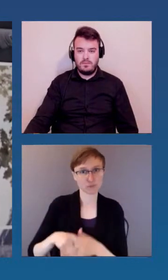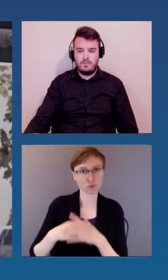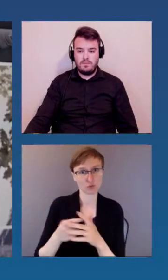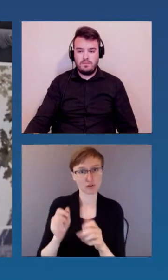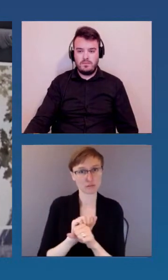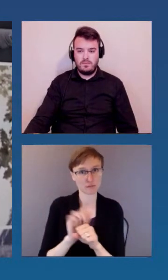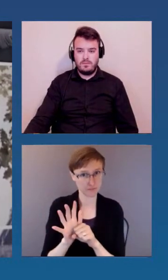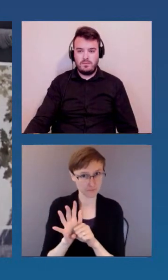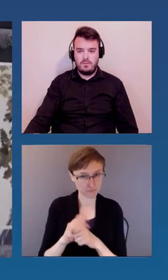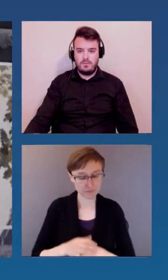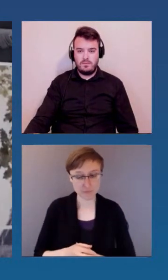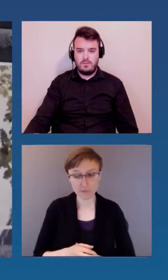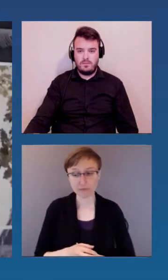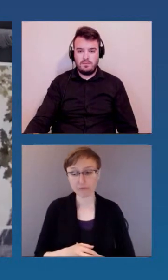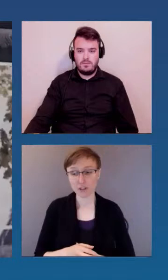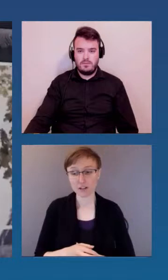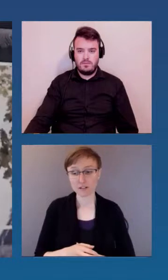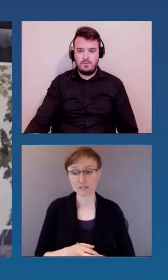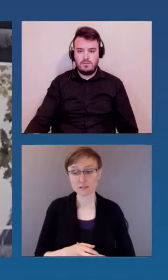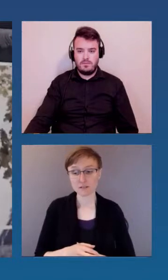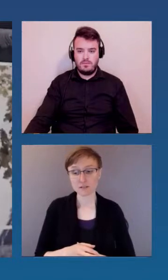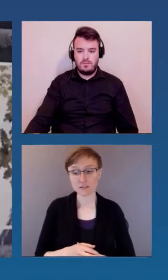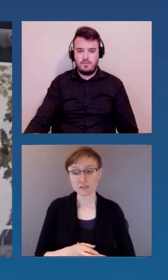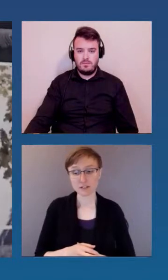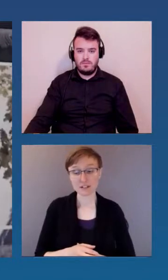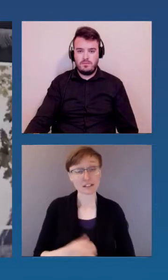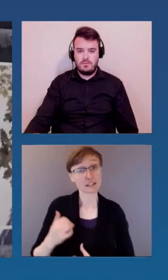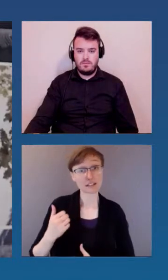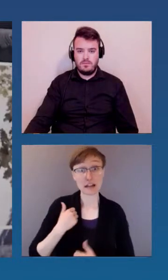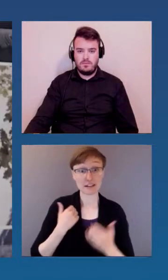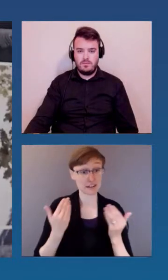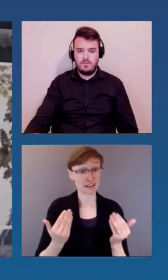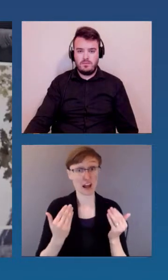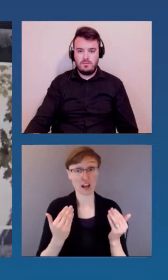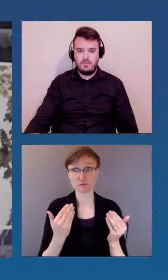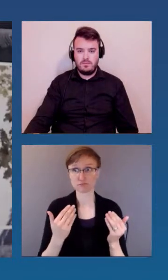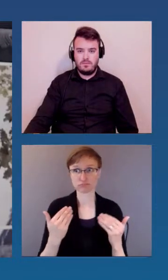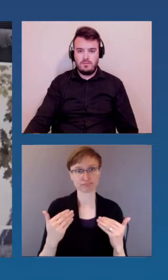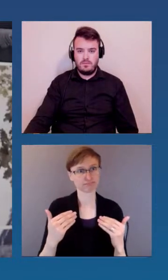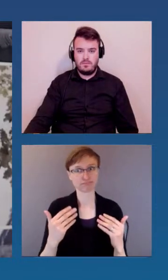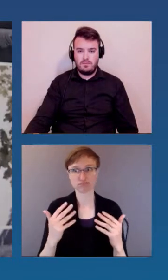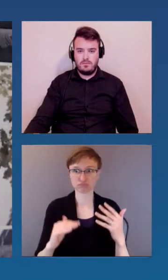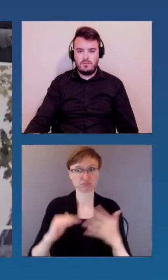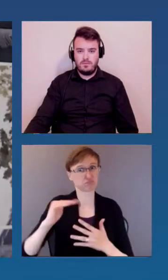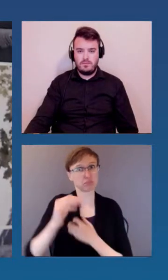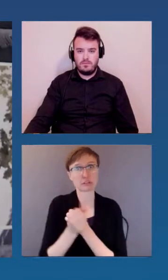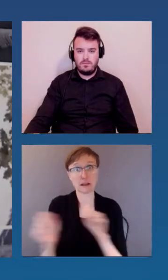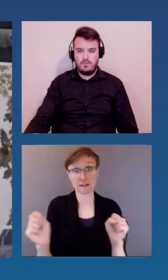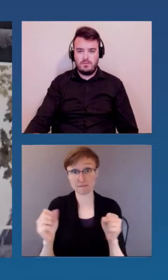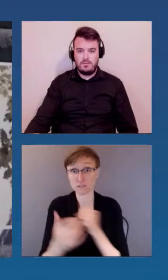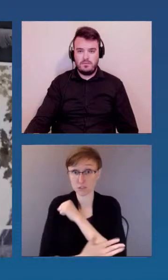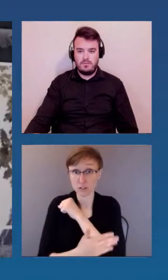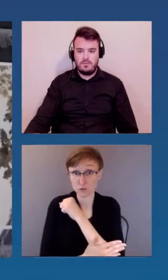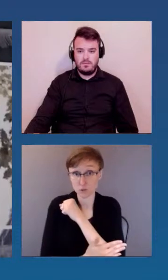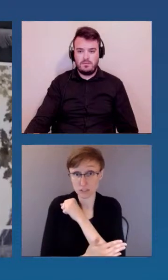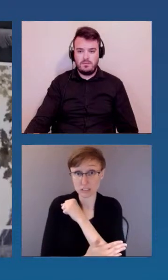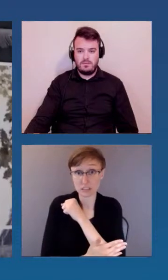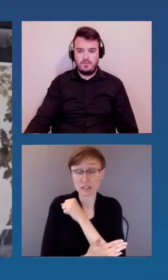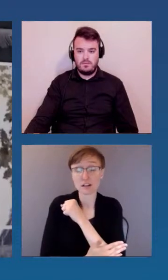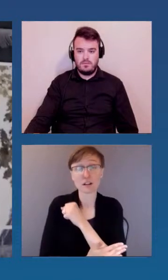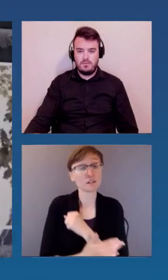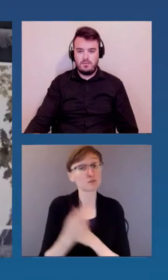this is an individual responsibility, that we help all of the community when we behave appropriately. And when we don't, we have the tools, and we will